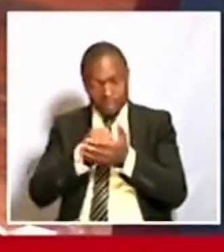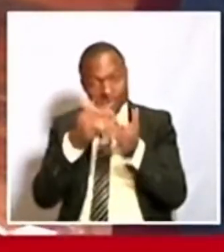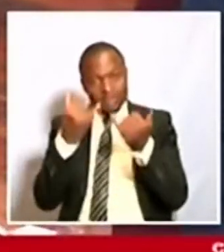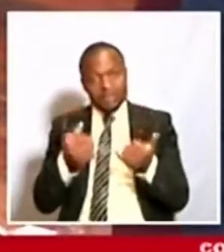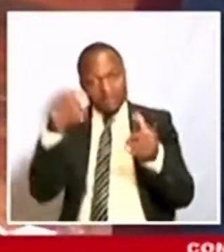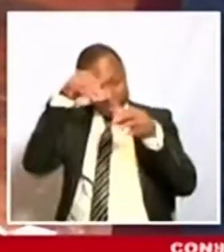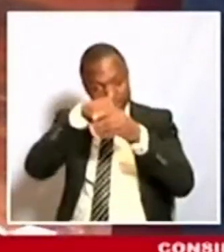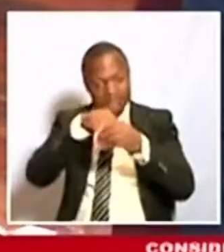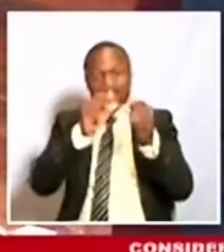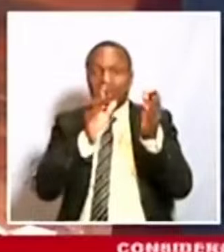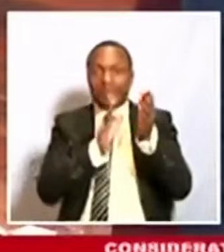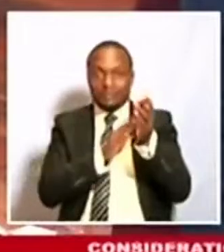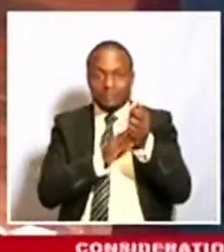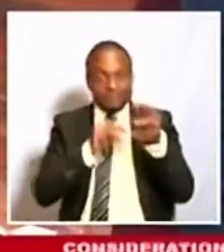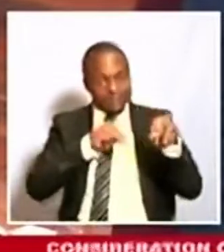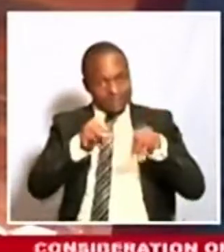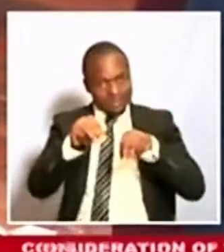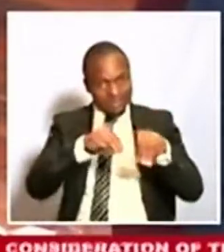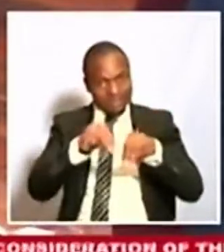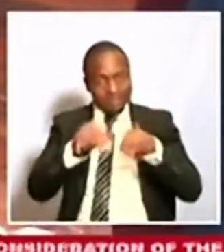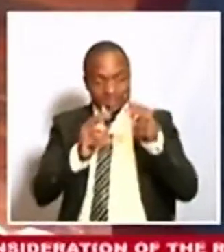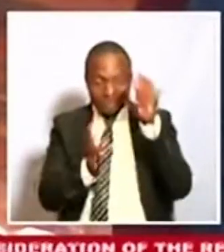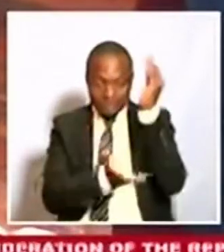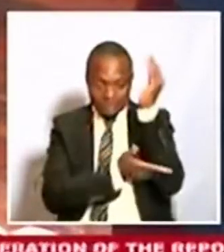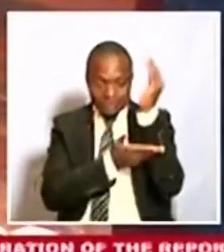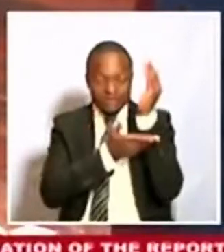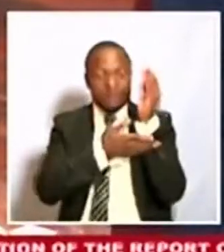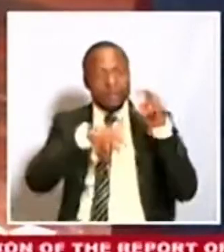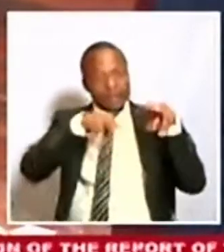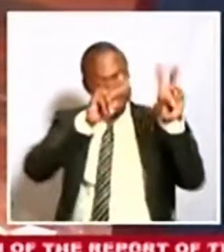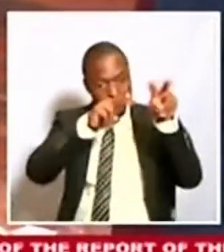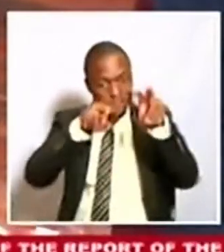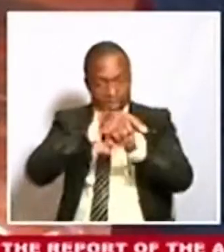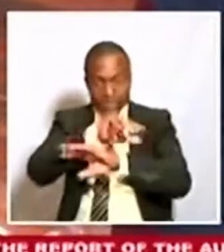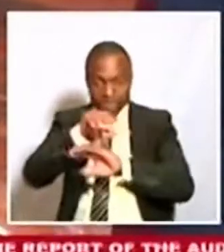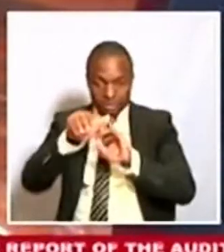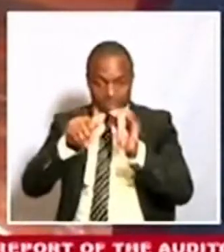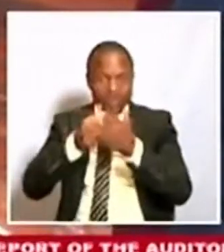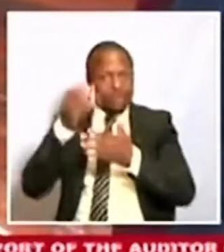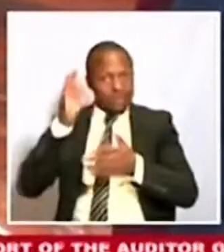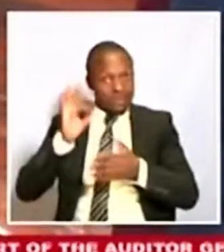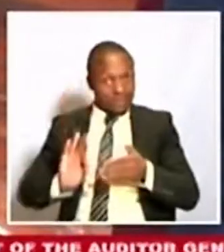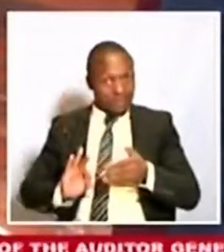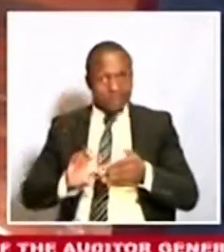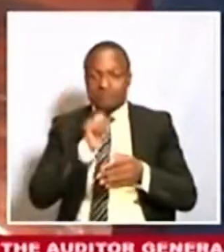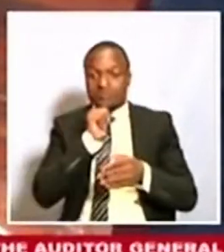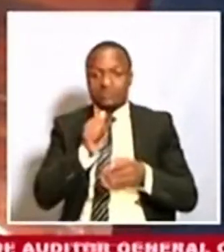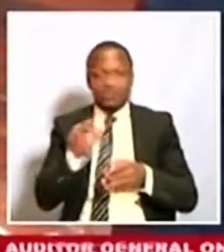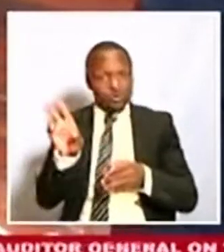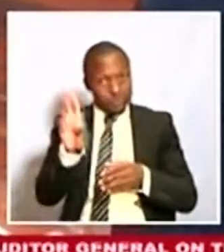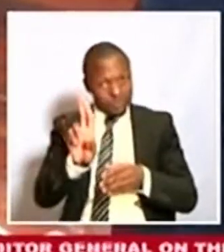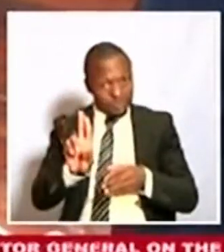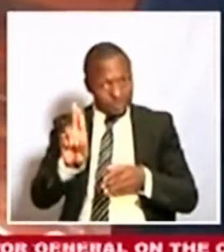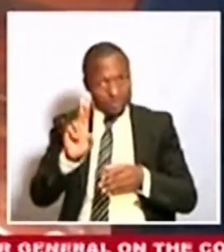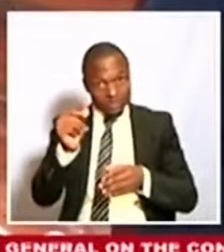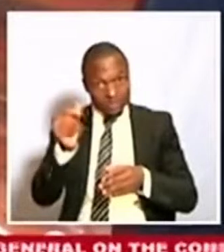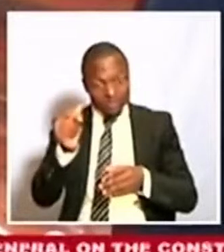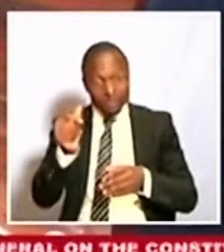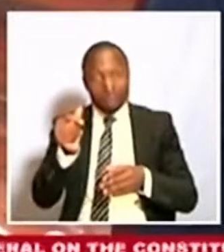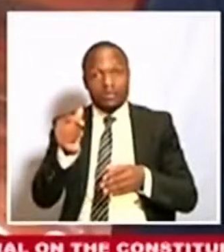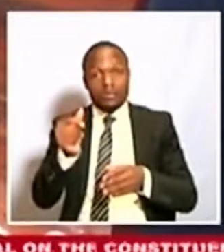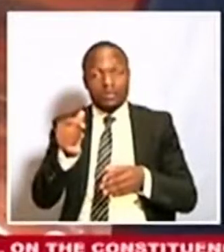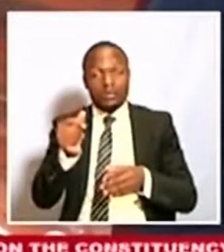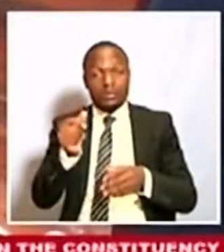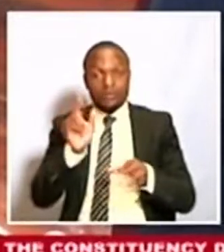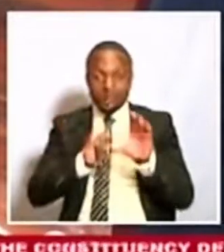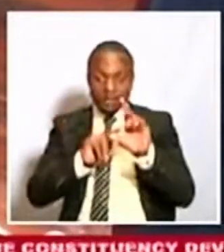Further, management has intensified monitoring of all beneficiaries. Unspent funds, as the next request,